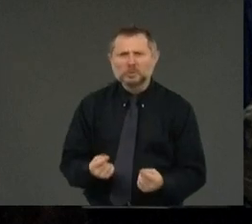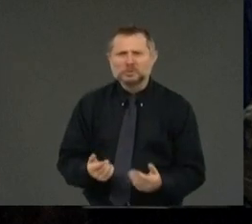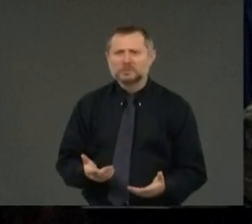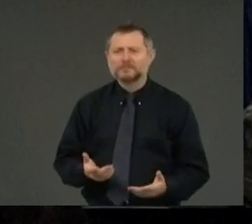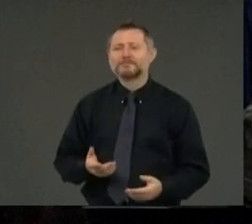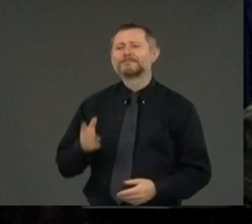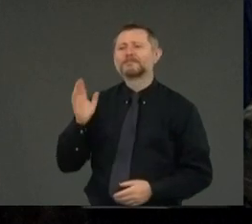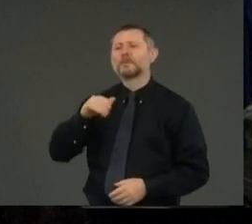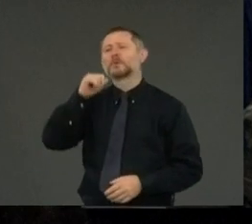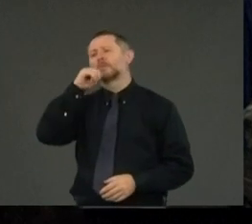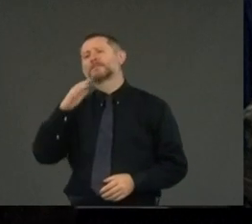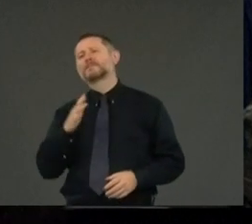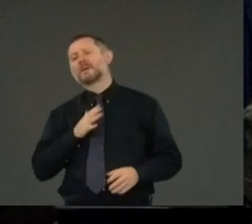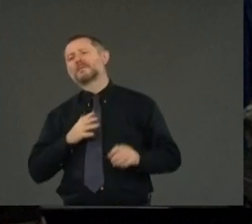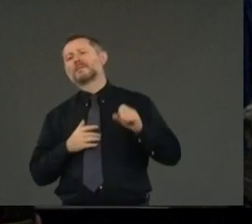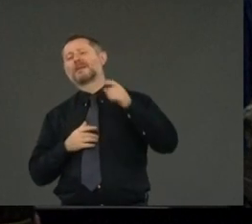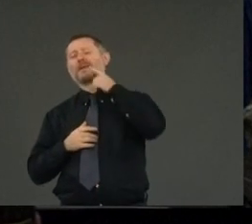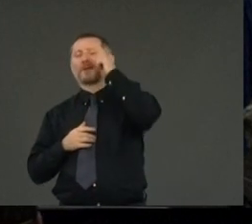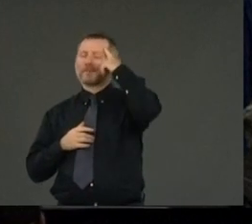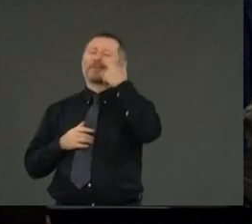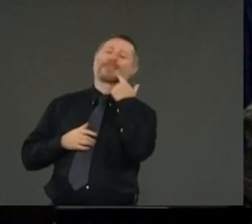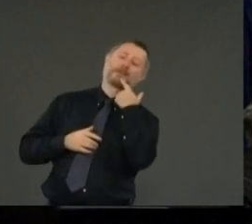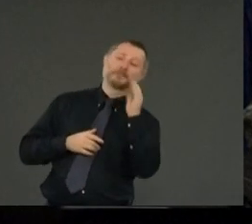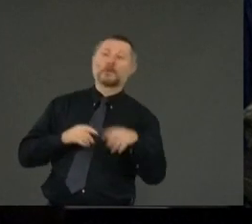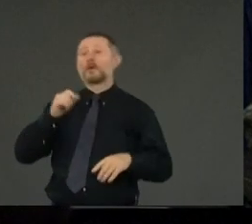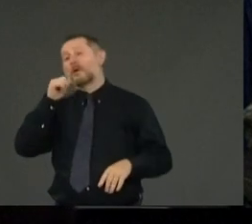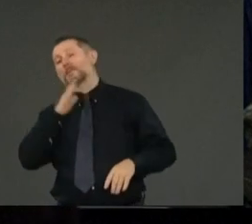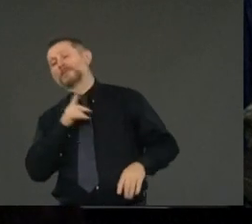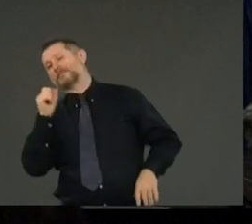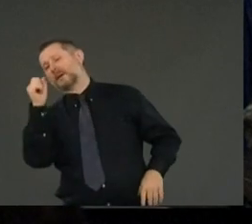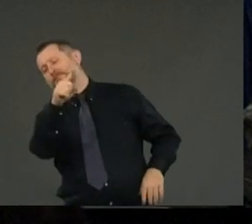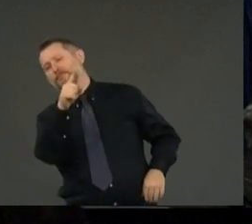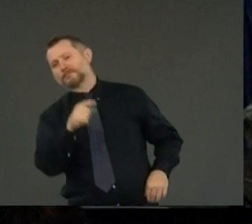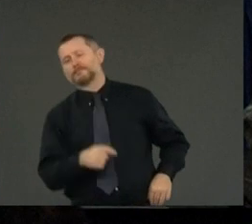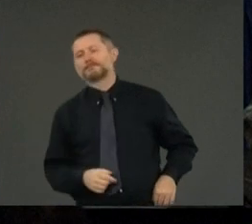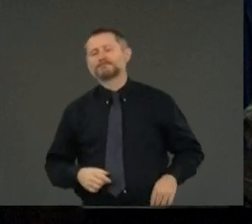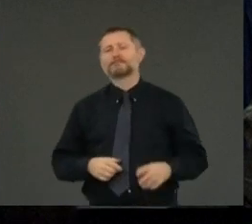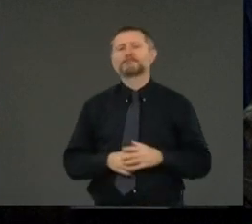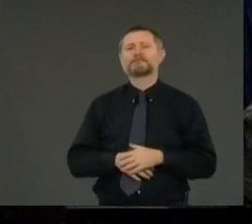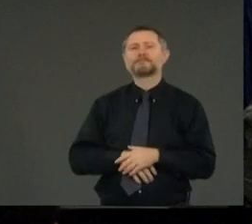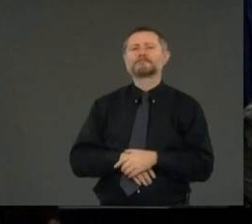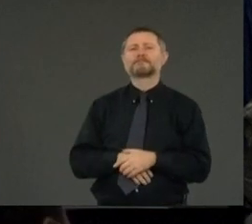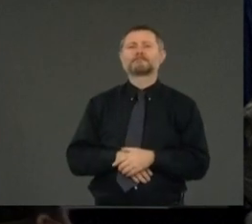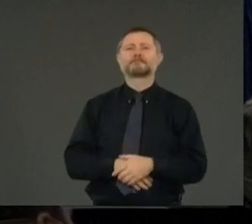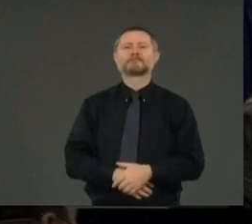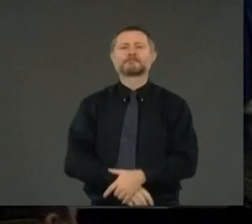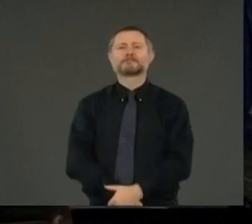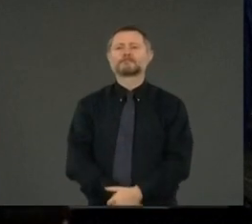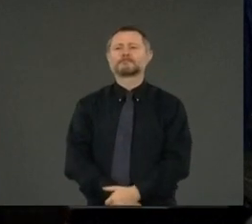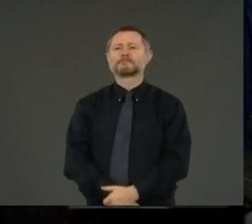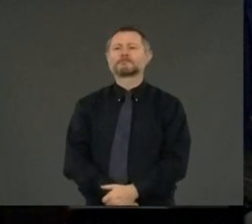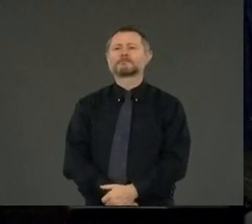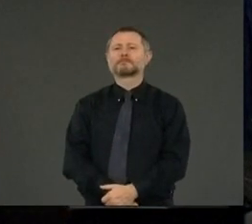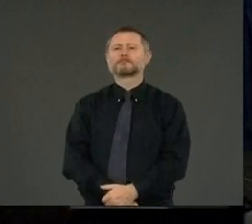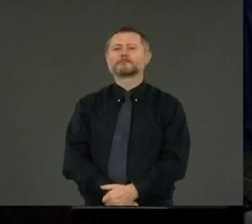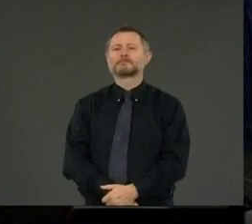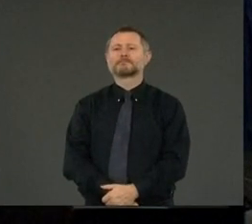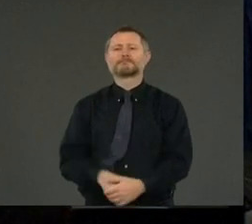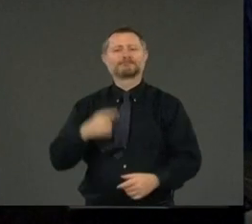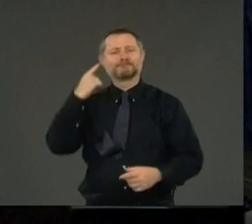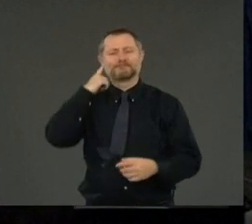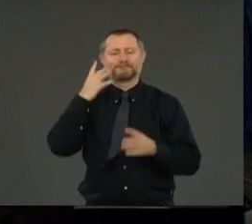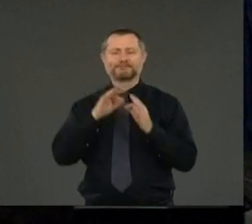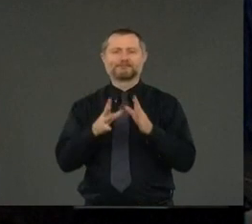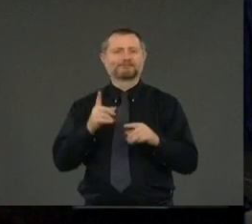last press conference or daily press conference. You've been holding these briefings daily since